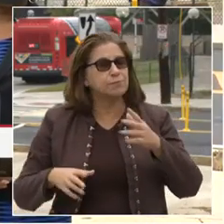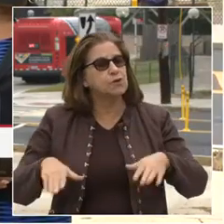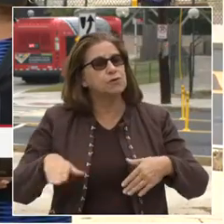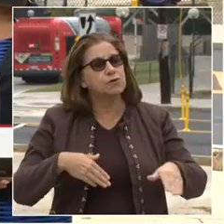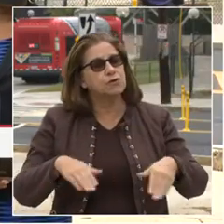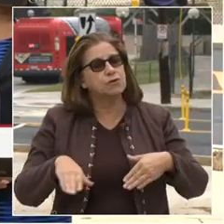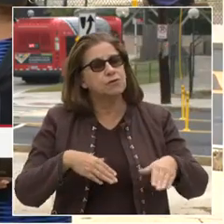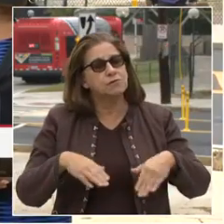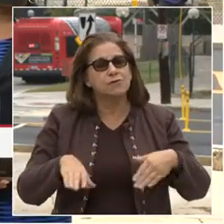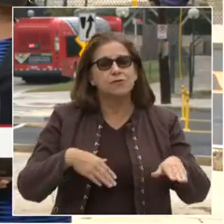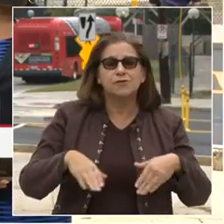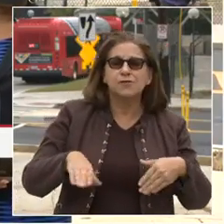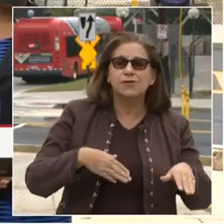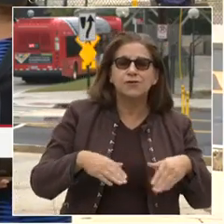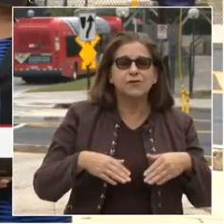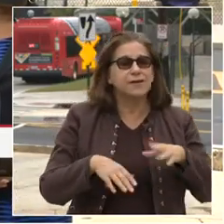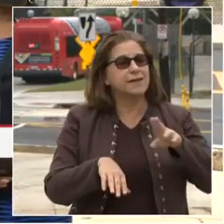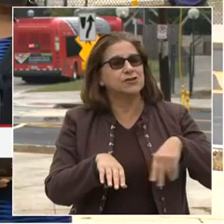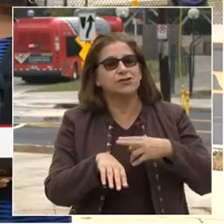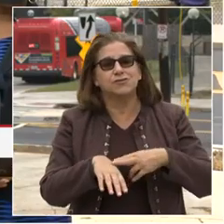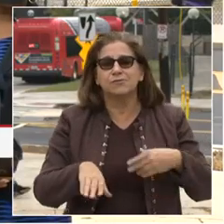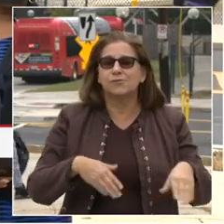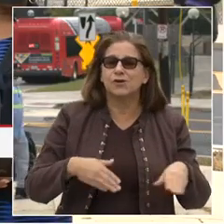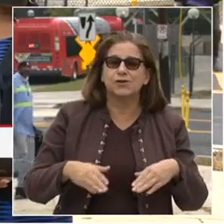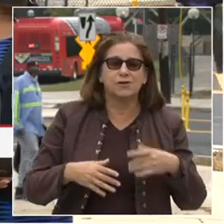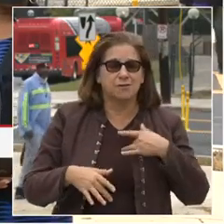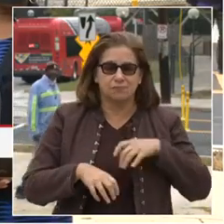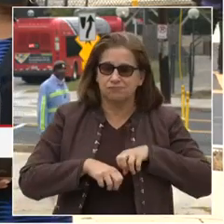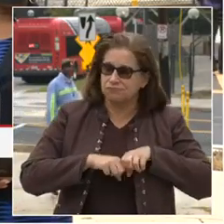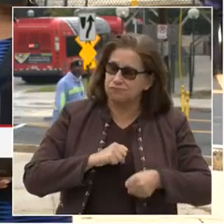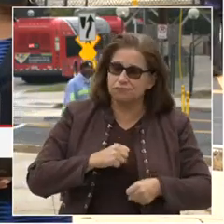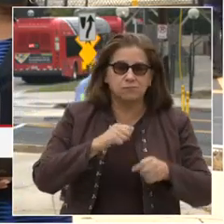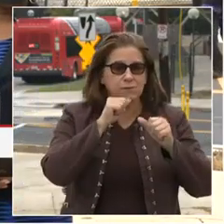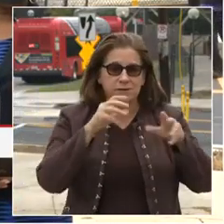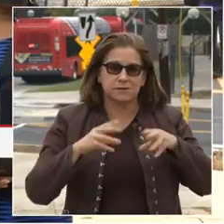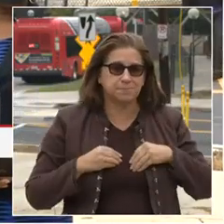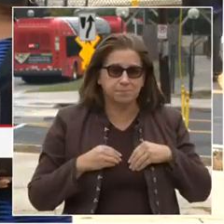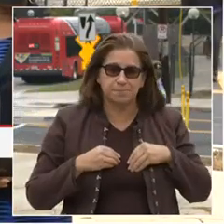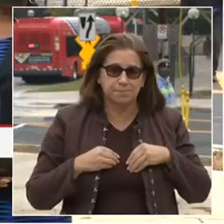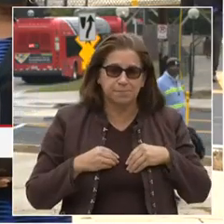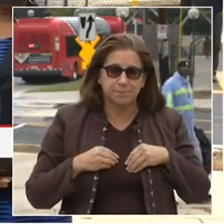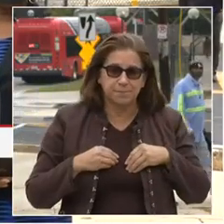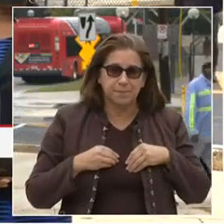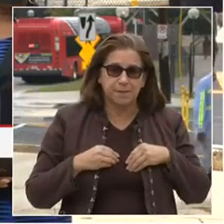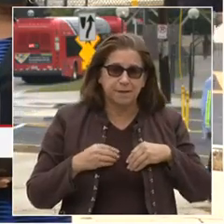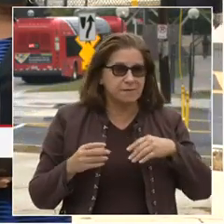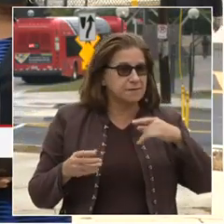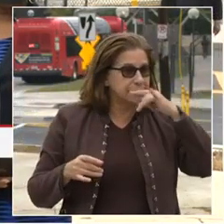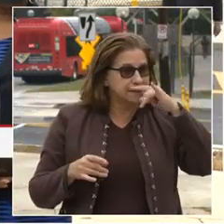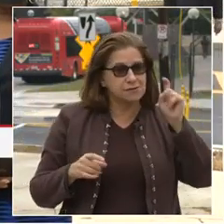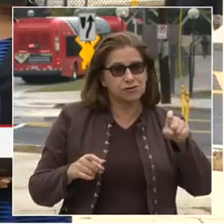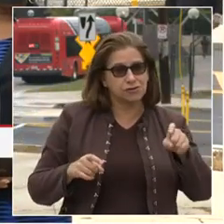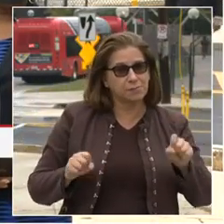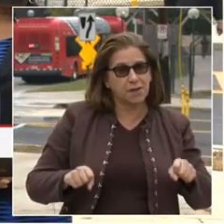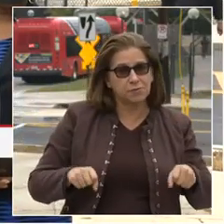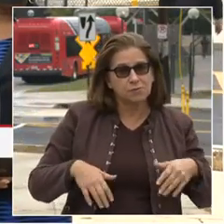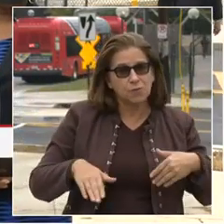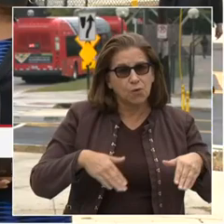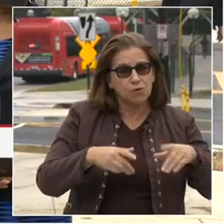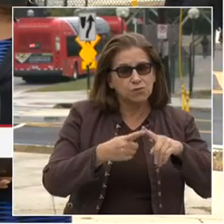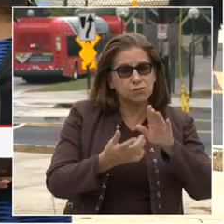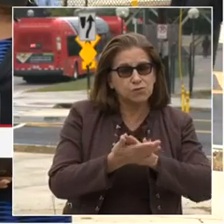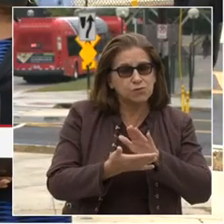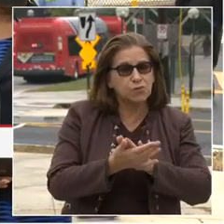and unacceptable. All of us want our children to be able to walk to school or walk to the bus or have fun outside